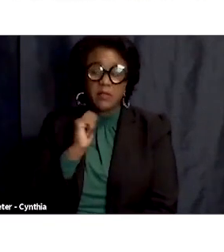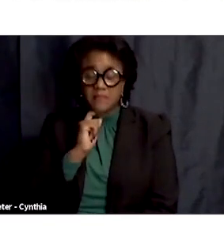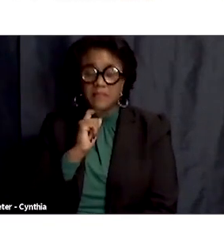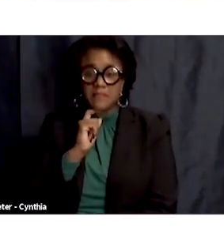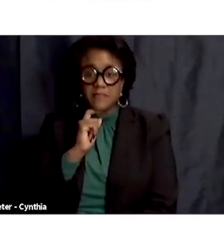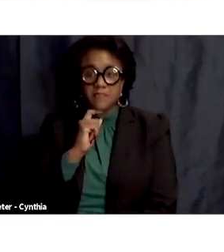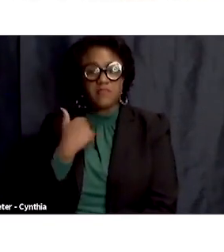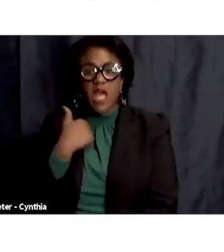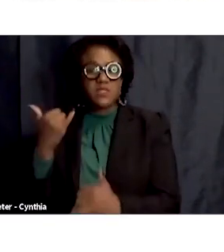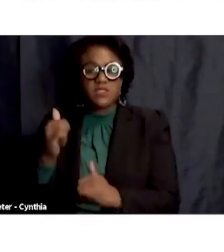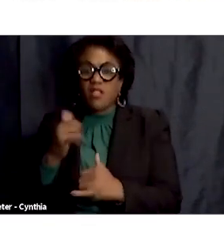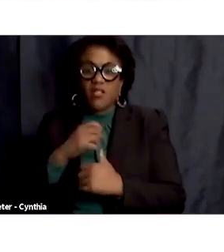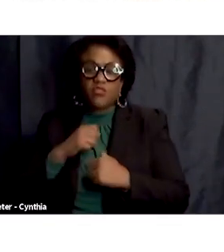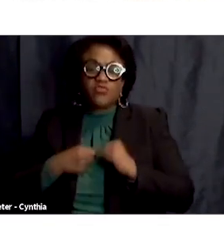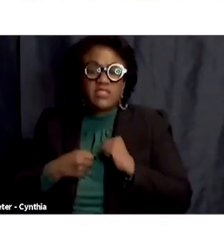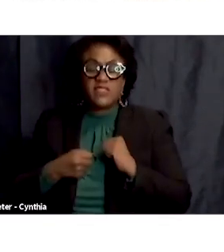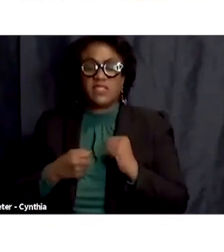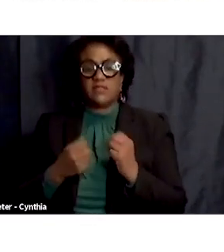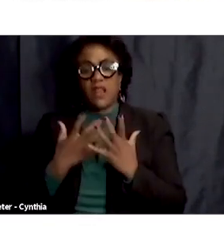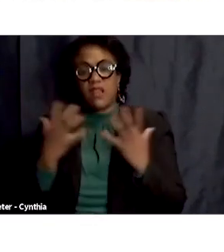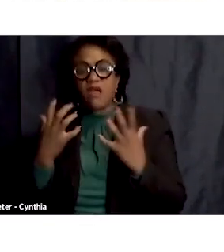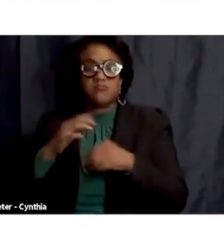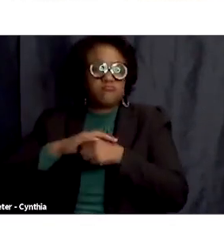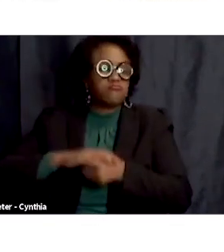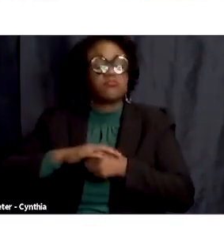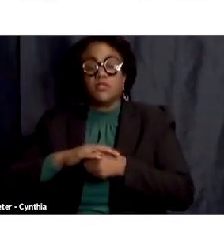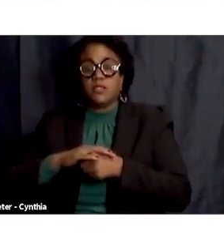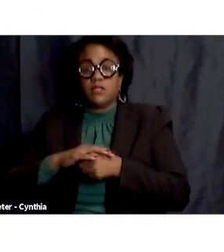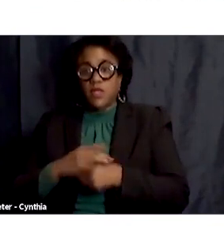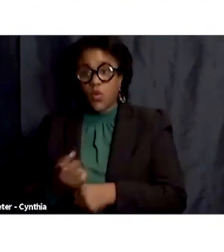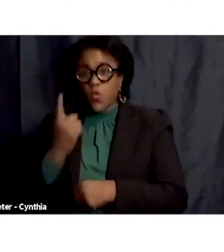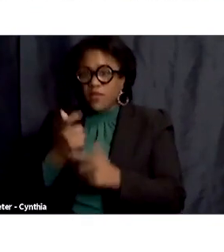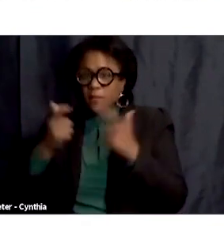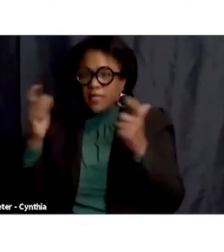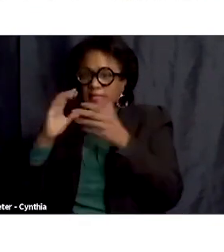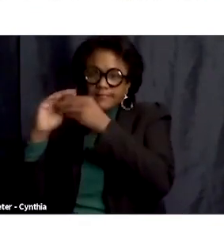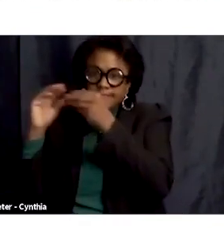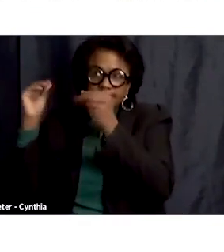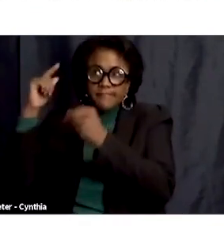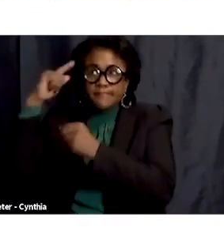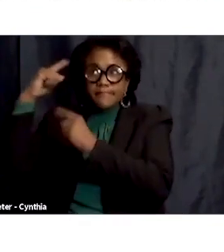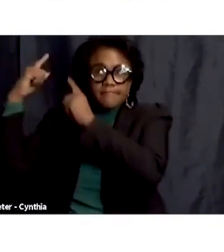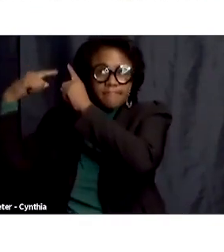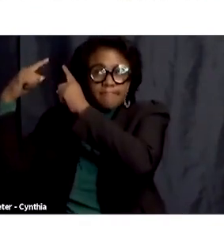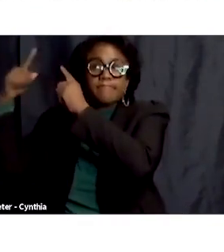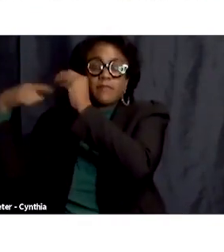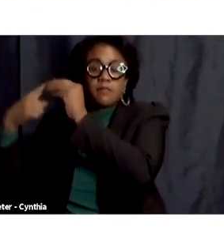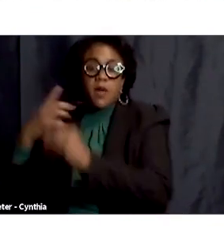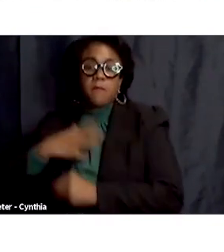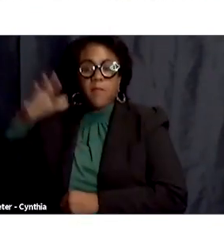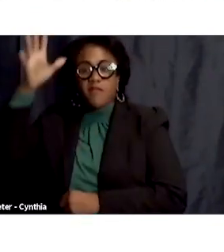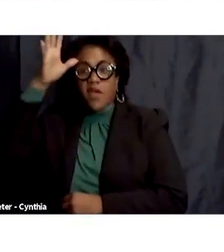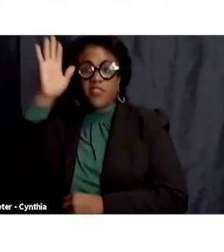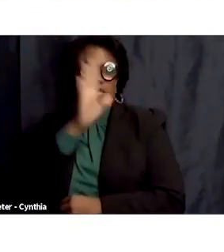I was still grieving. I was still going through a lot. But one of the biggest narratives in my head at the time was also about my father's own